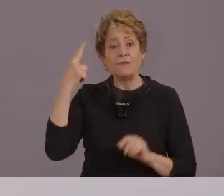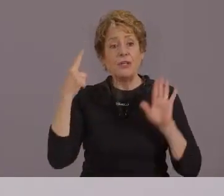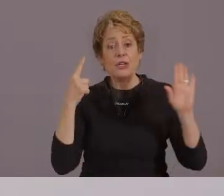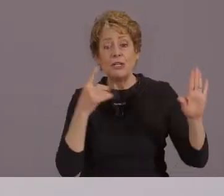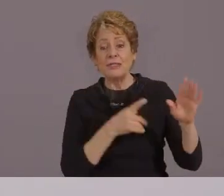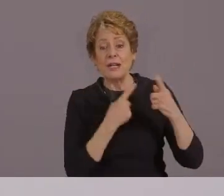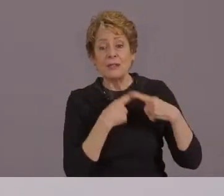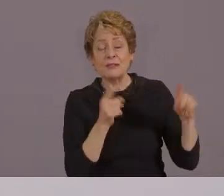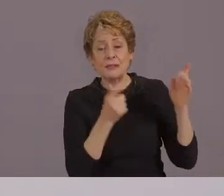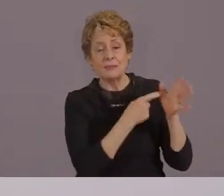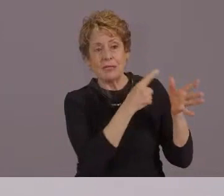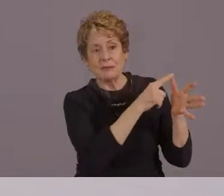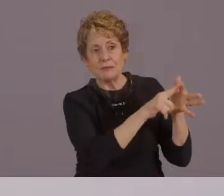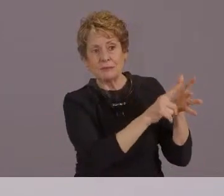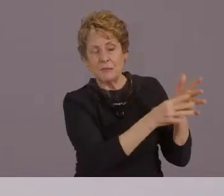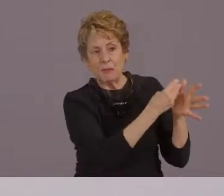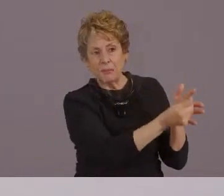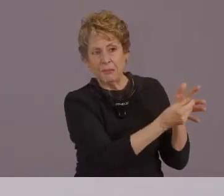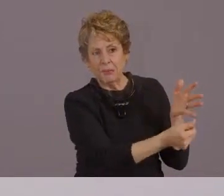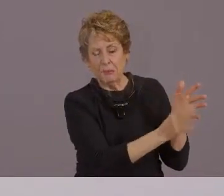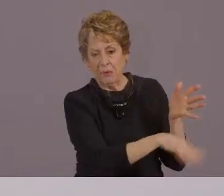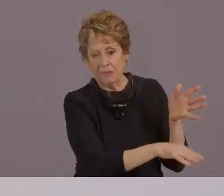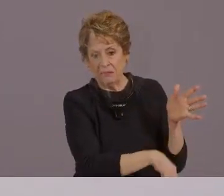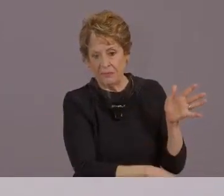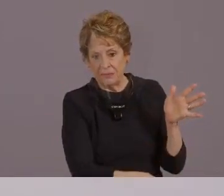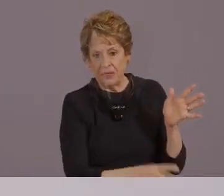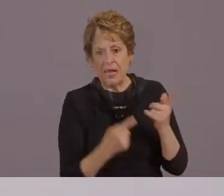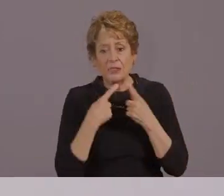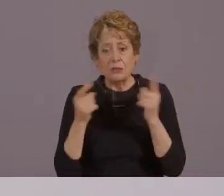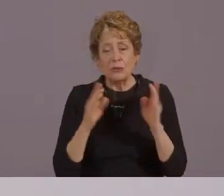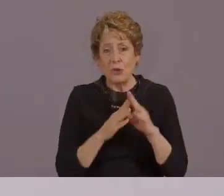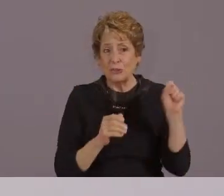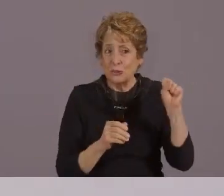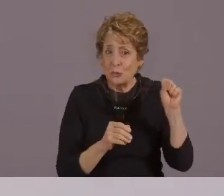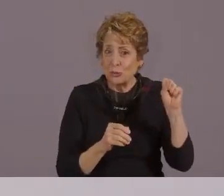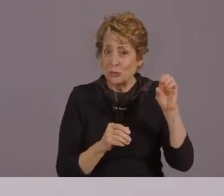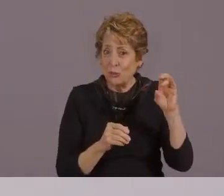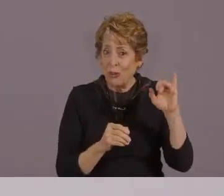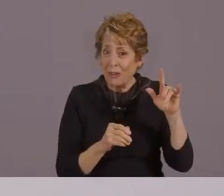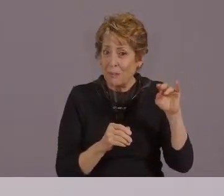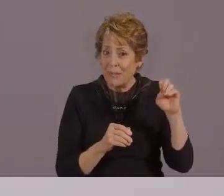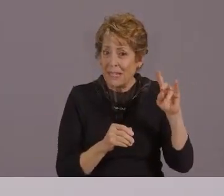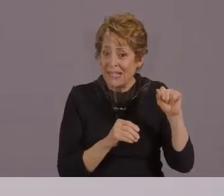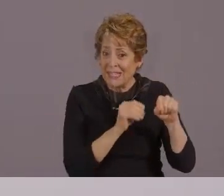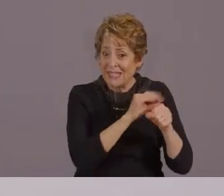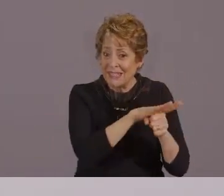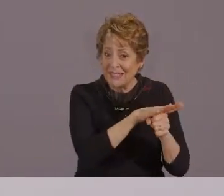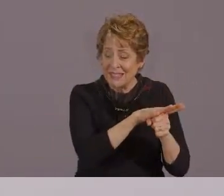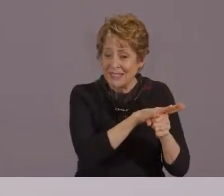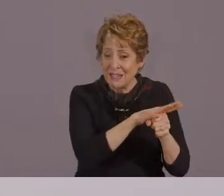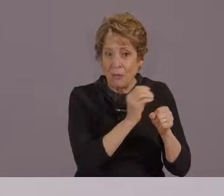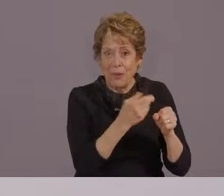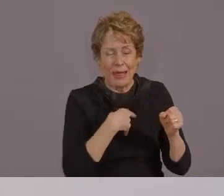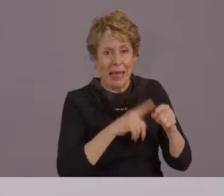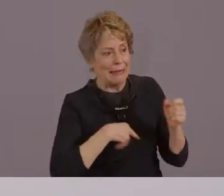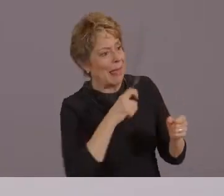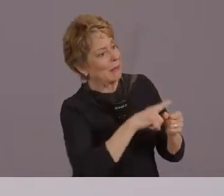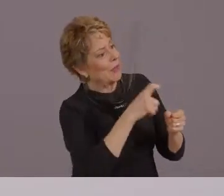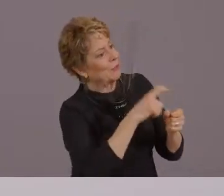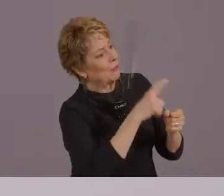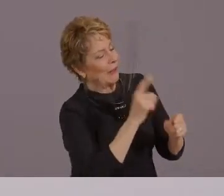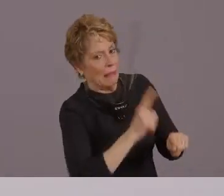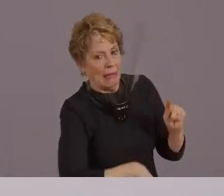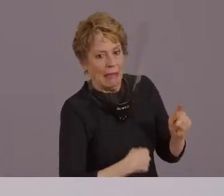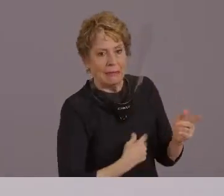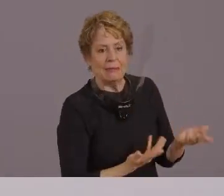mitigation requirements on social media. So you're the first one having to take all these questions on his decisions. But did you